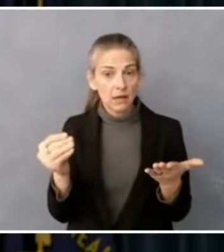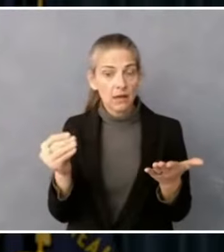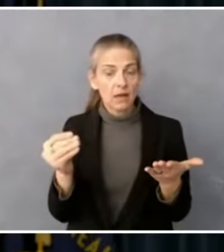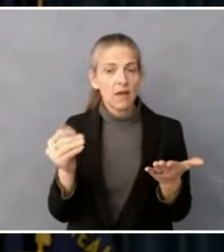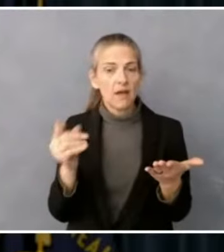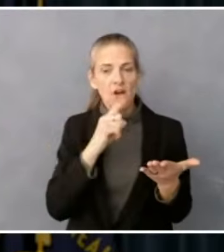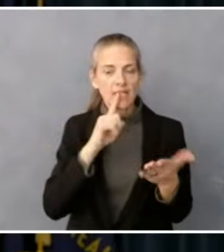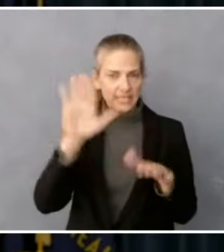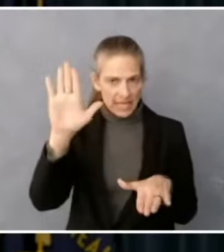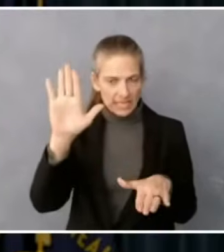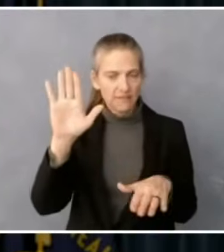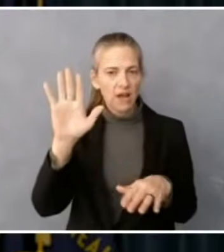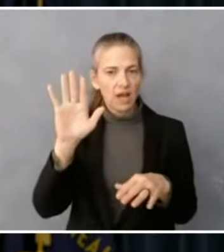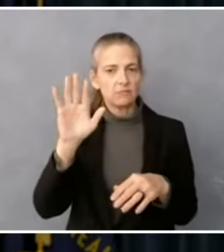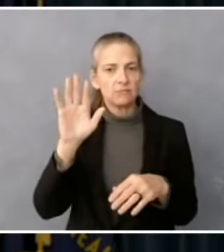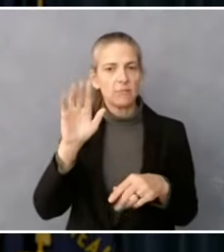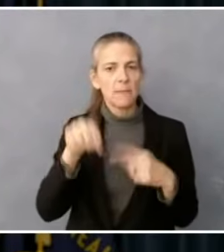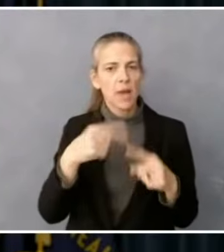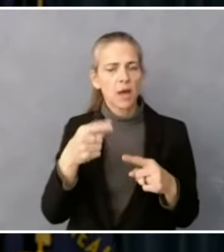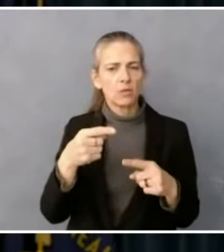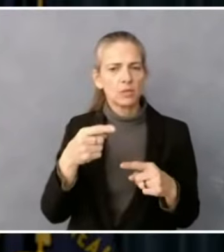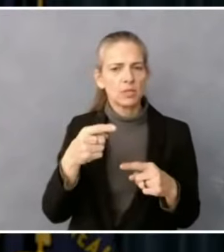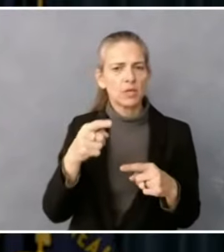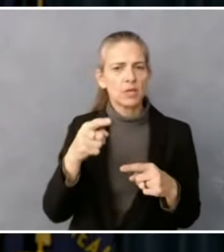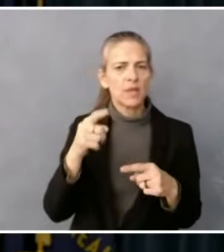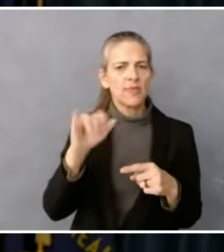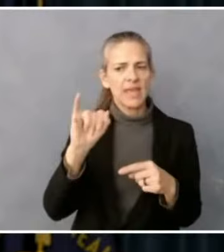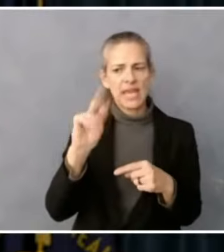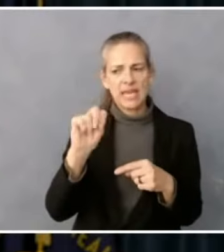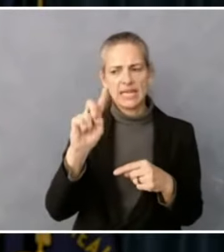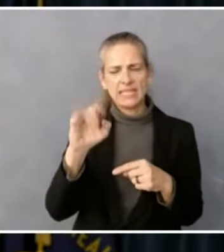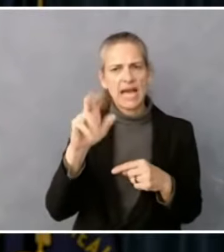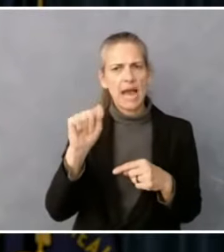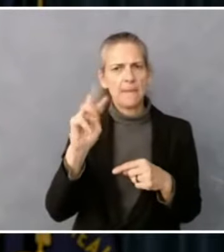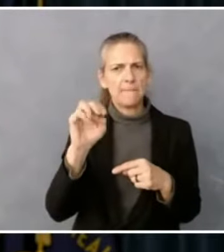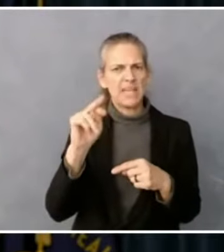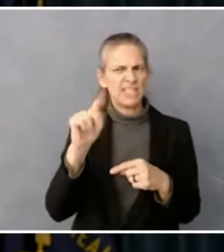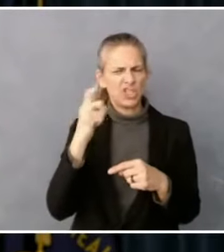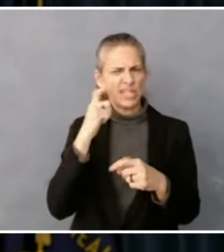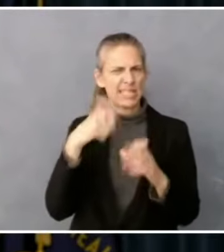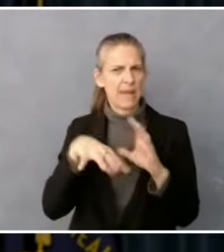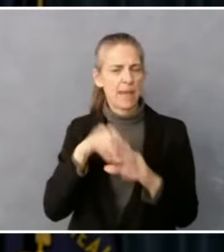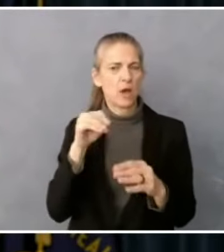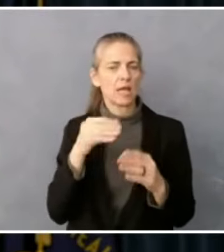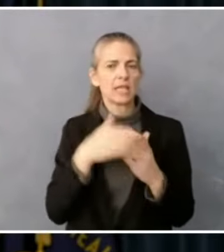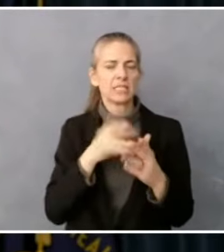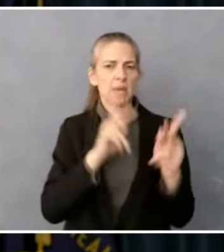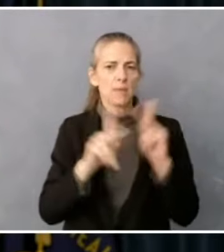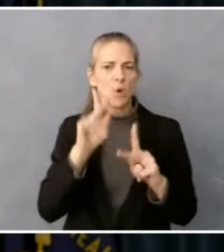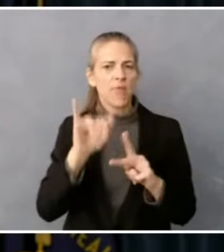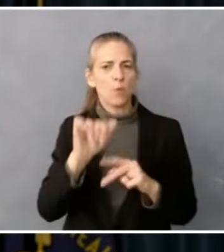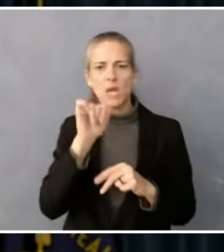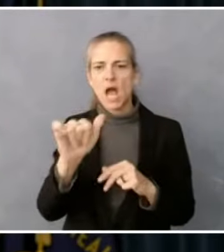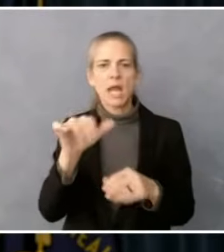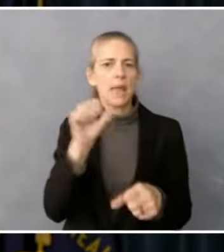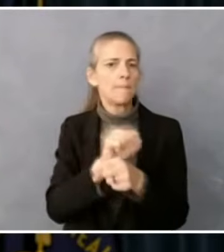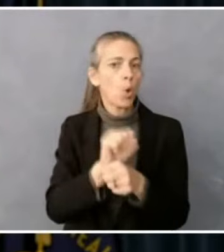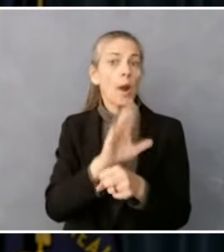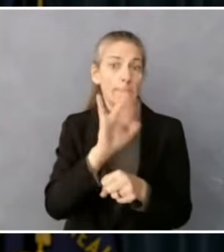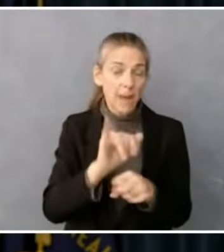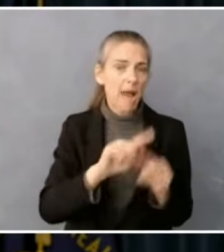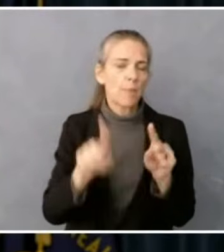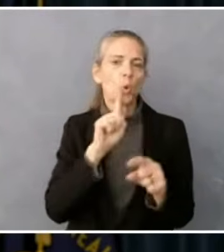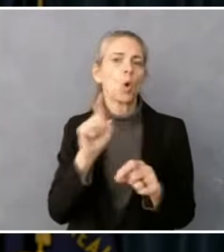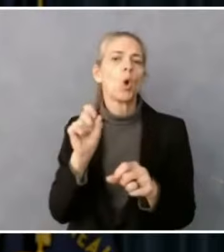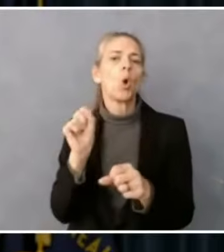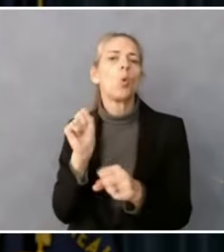testified about the indictments that just came out against individuals that were not employed by but were working